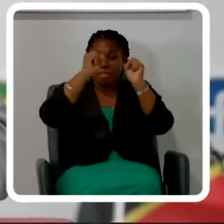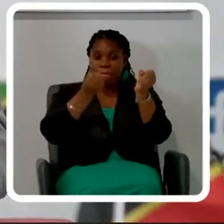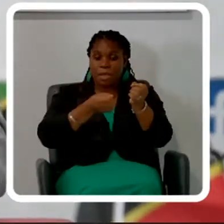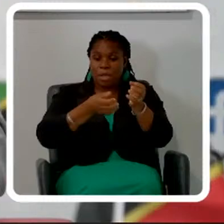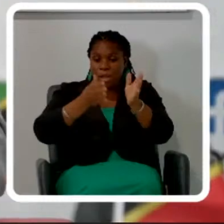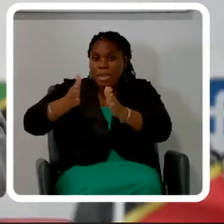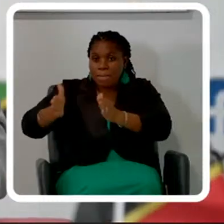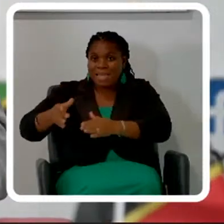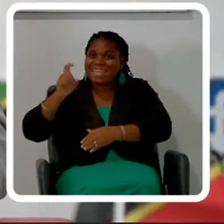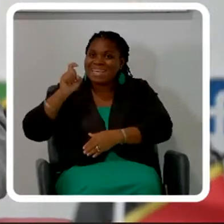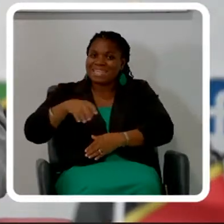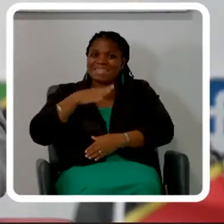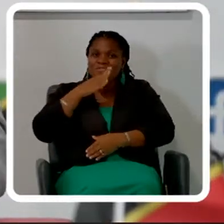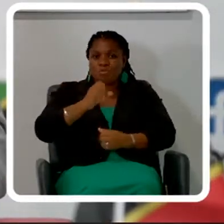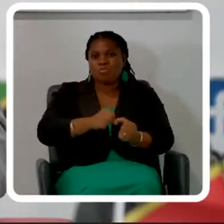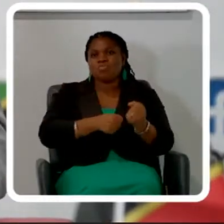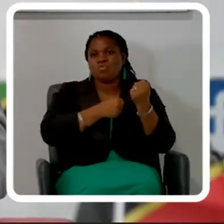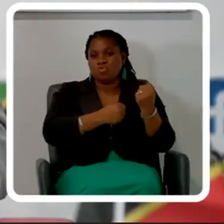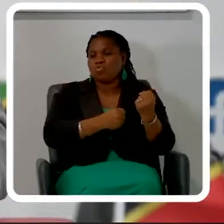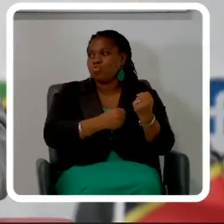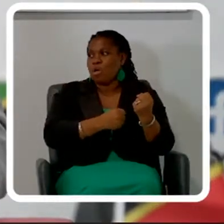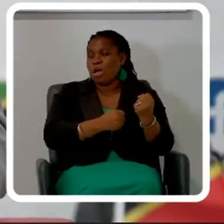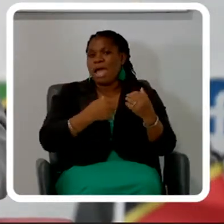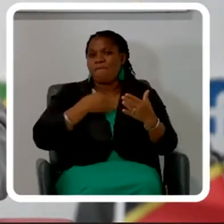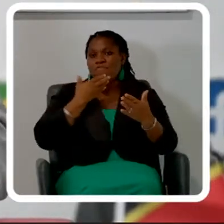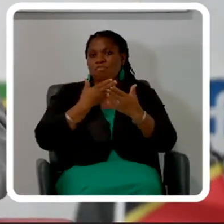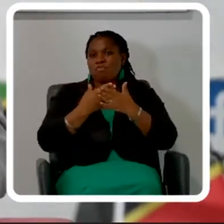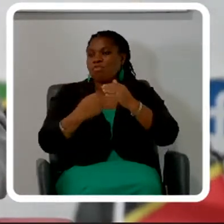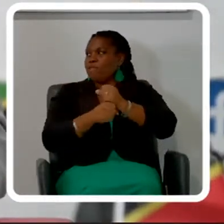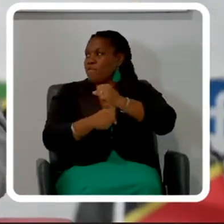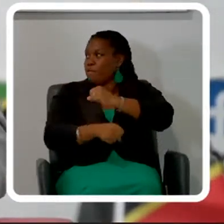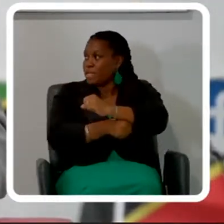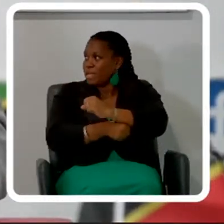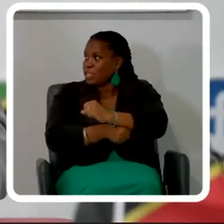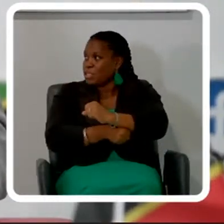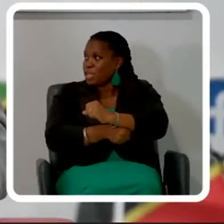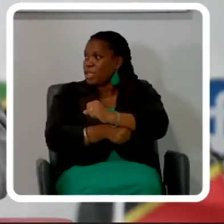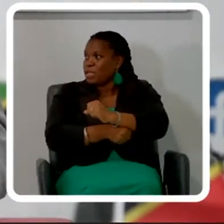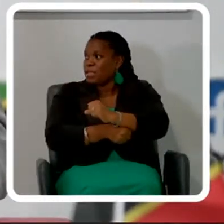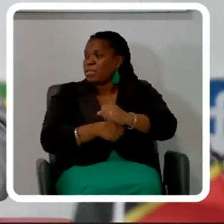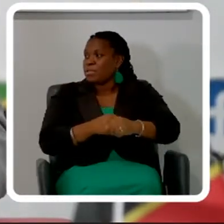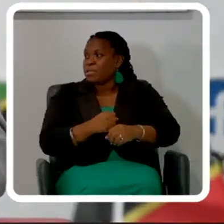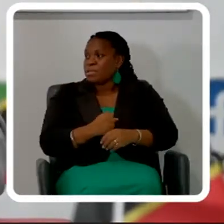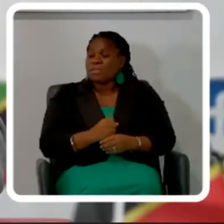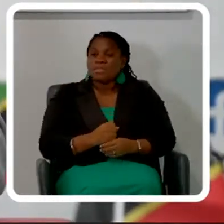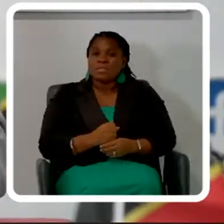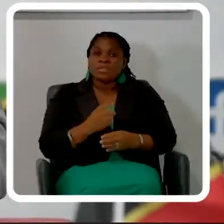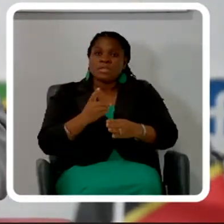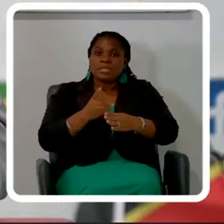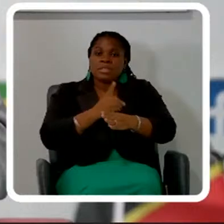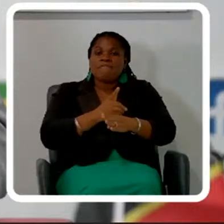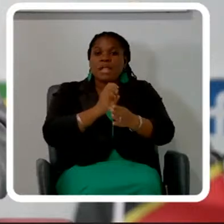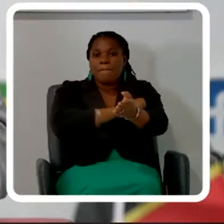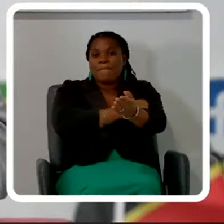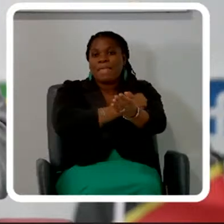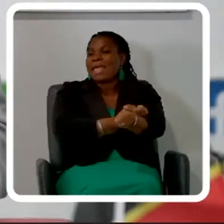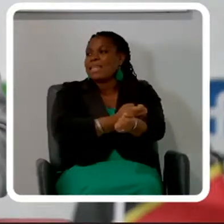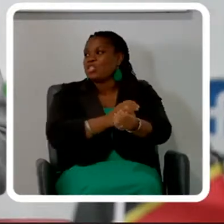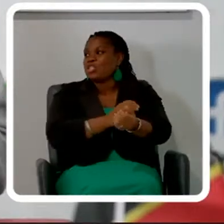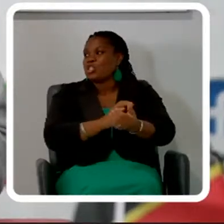concrete in when we say we can develop a energy grid within the region that would benefit all of us.